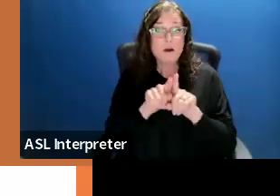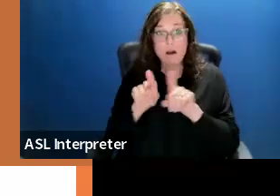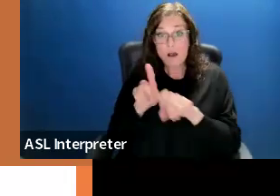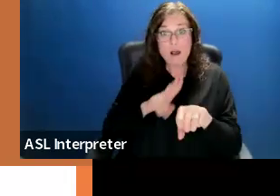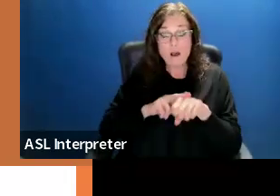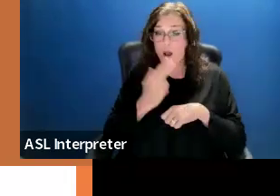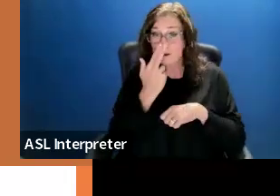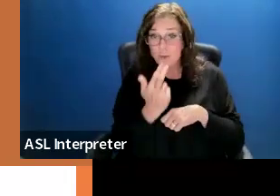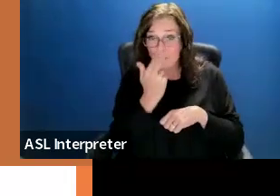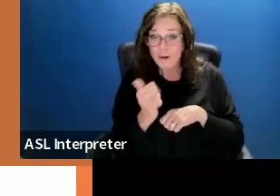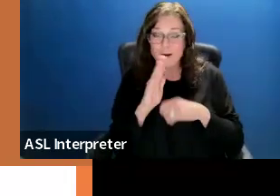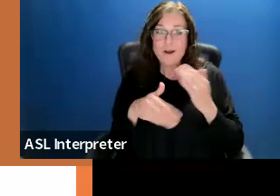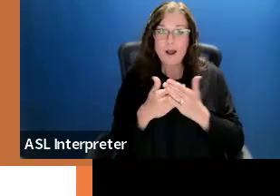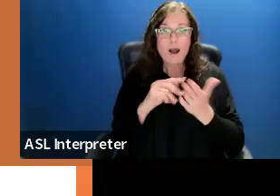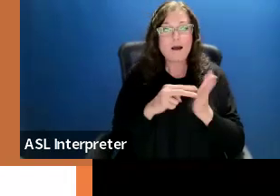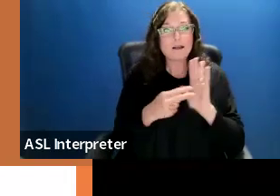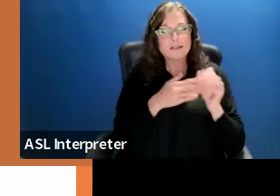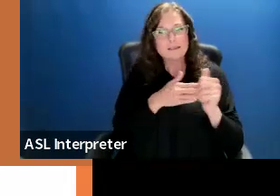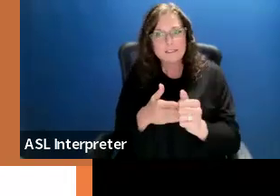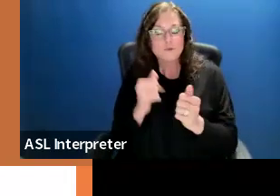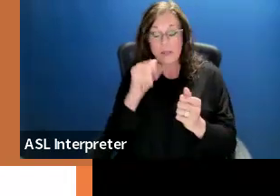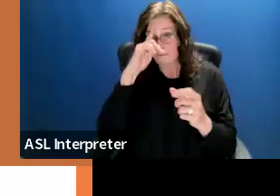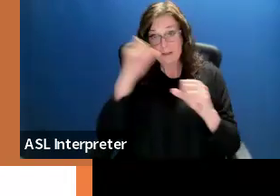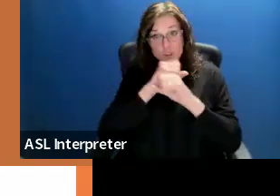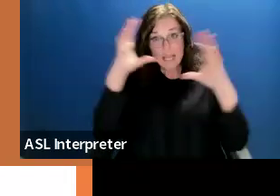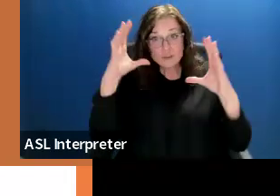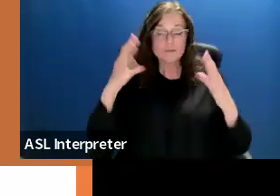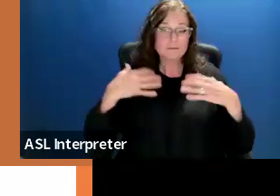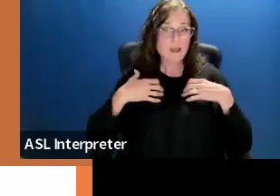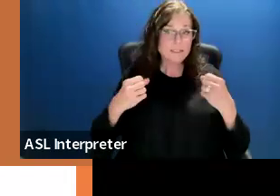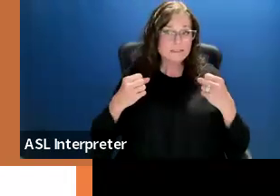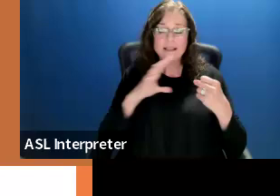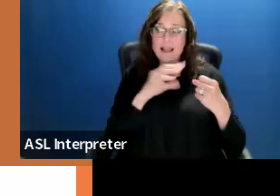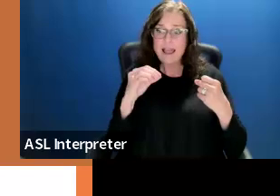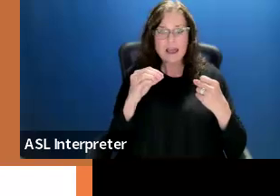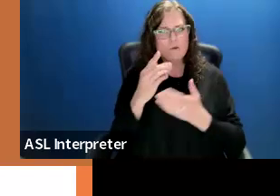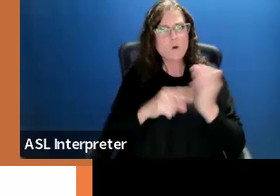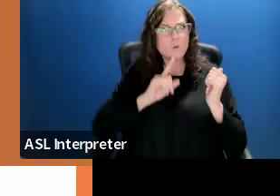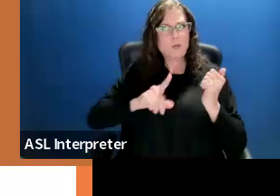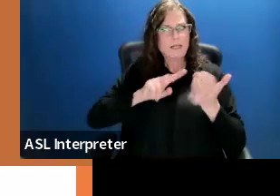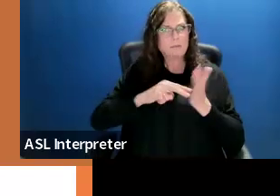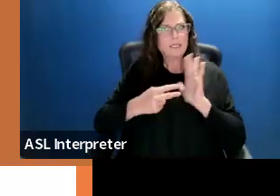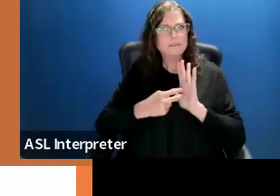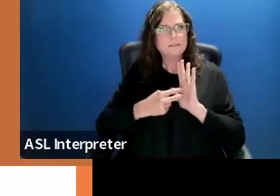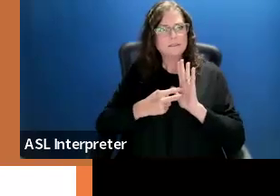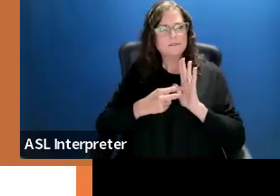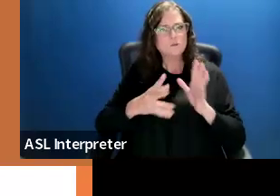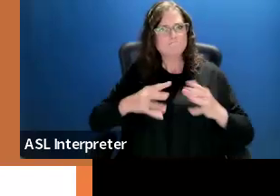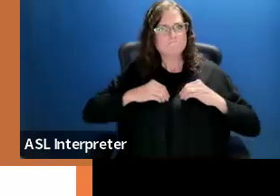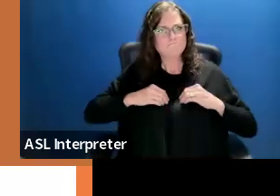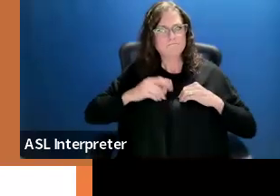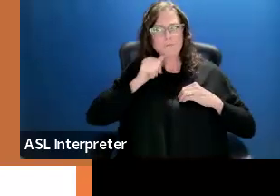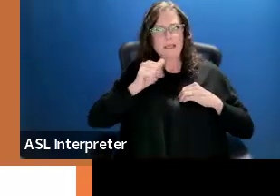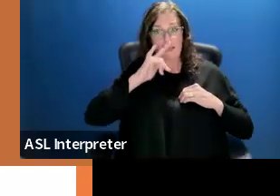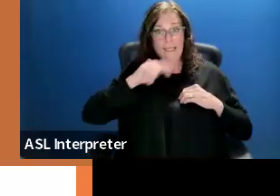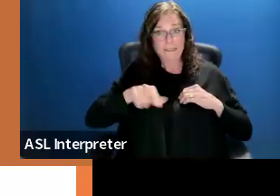of the humor, it also leans into imagination, confidence, and what it really means to embrace being a